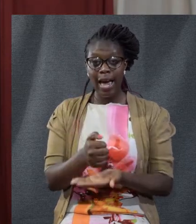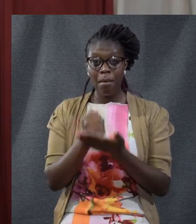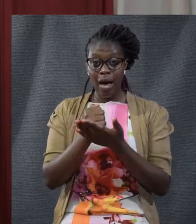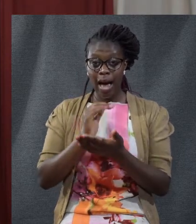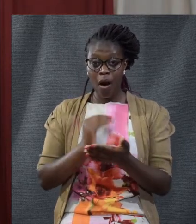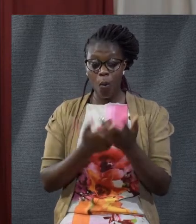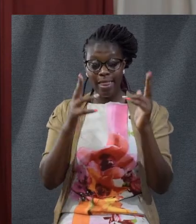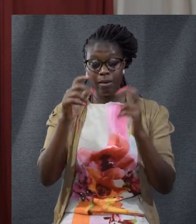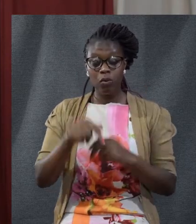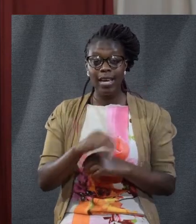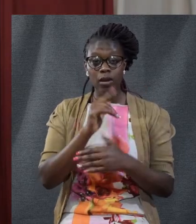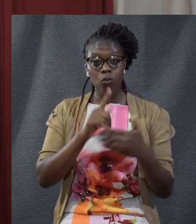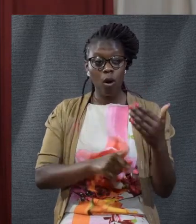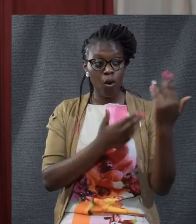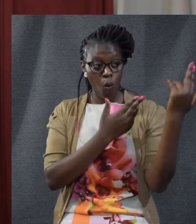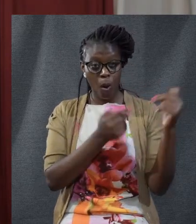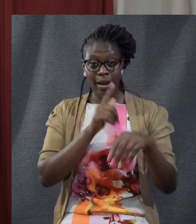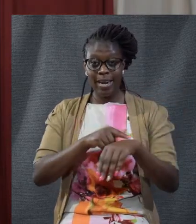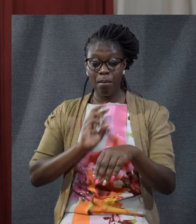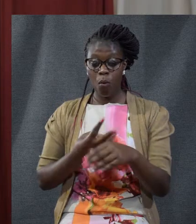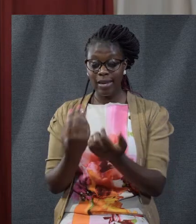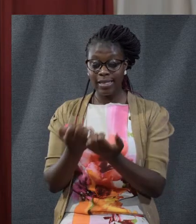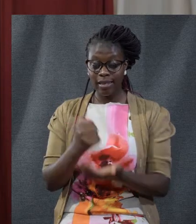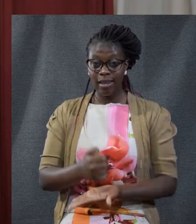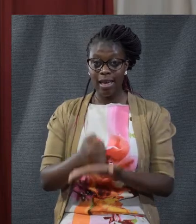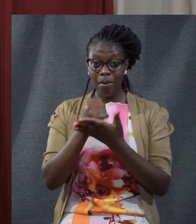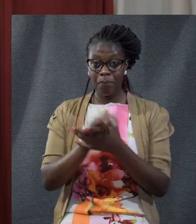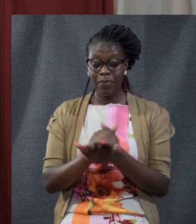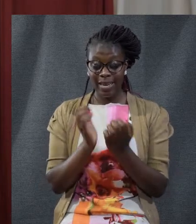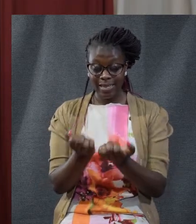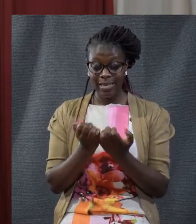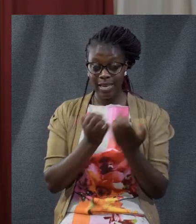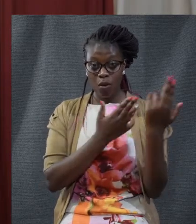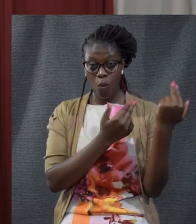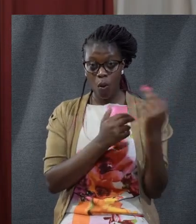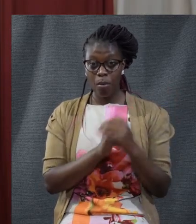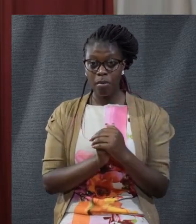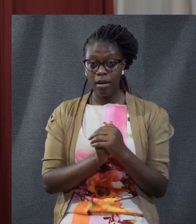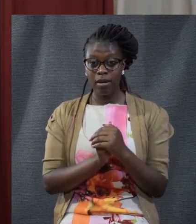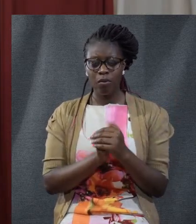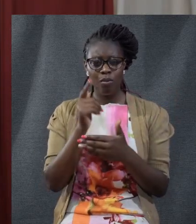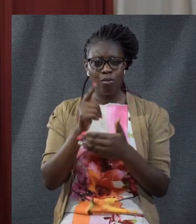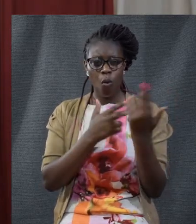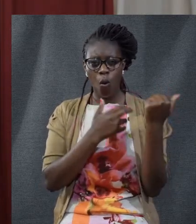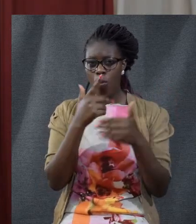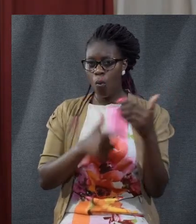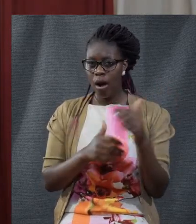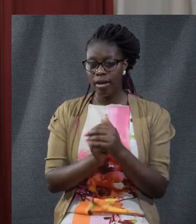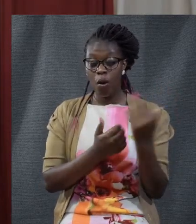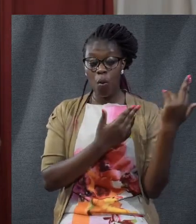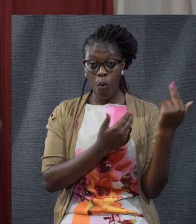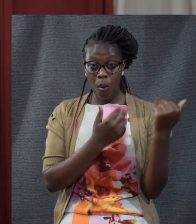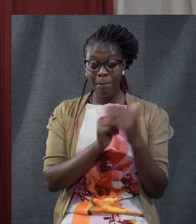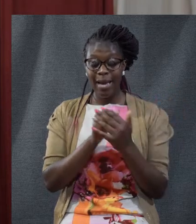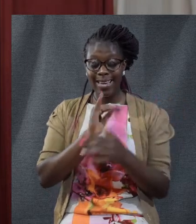our theme for today is hope in desperation. He needed hope. And what is this hope? A